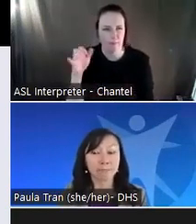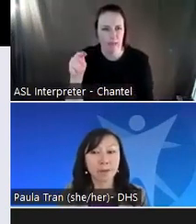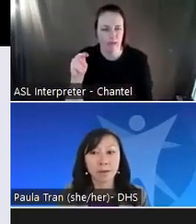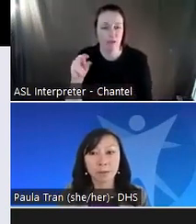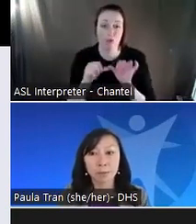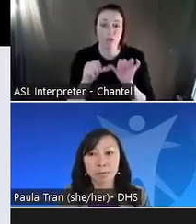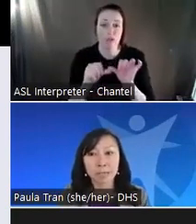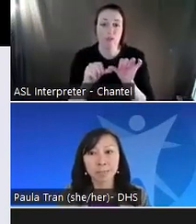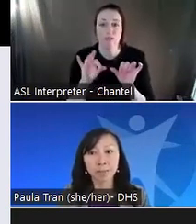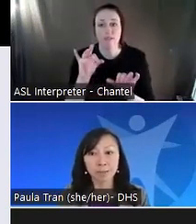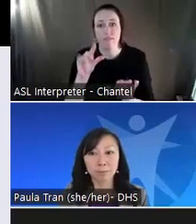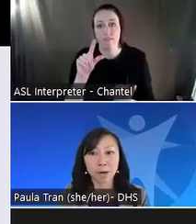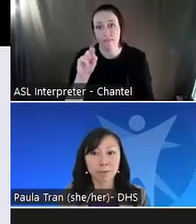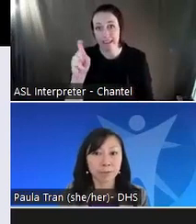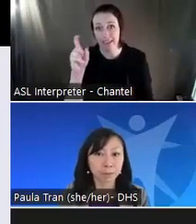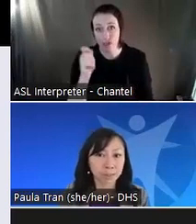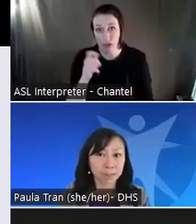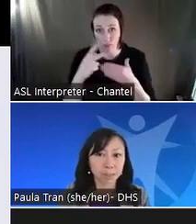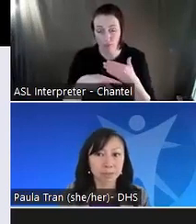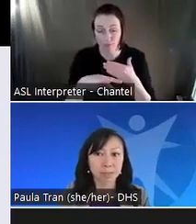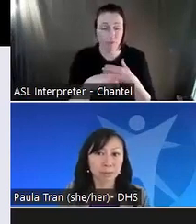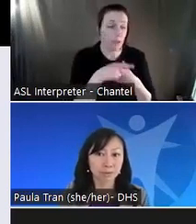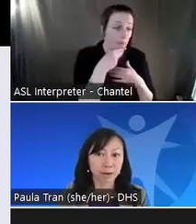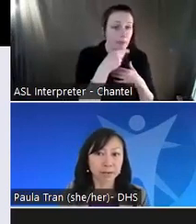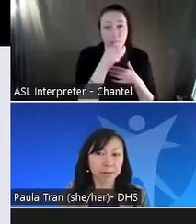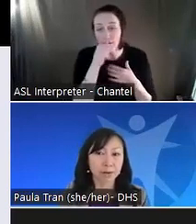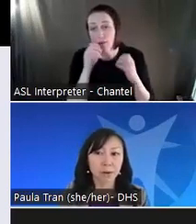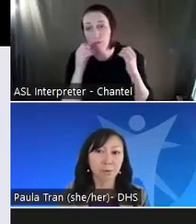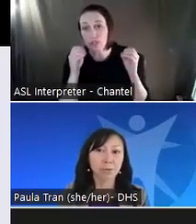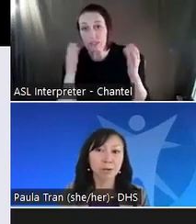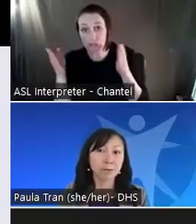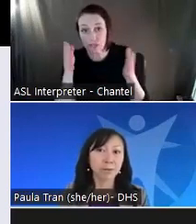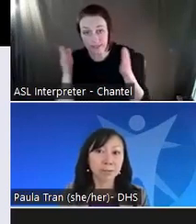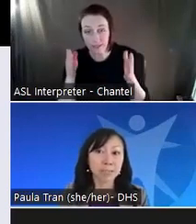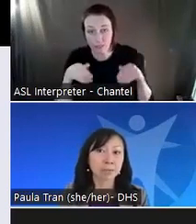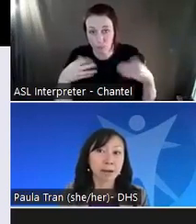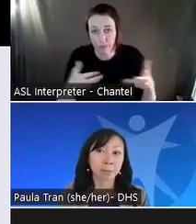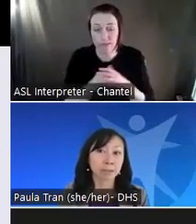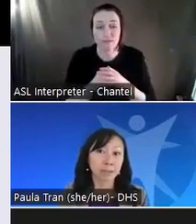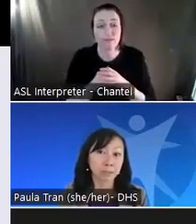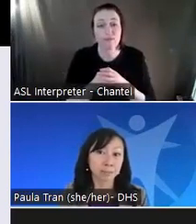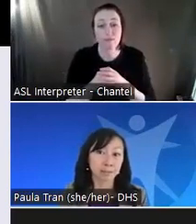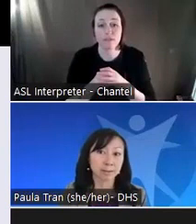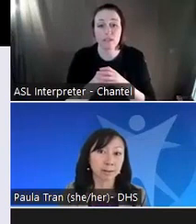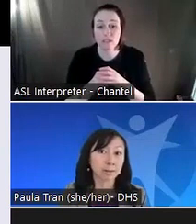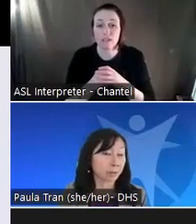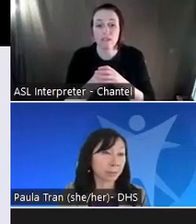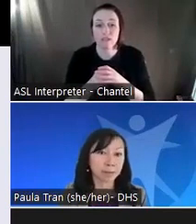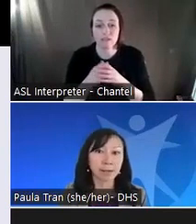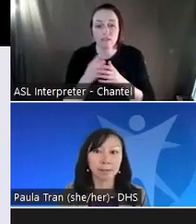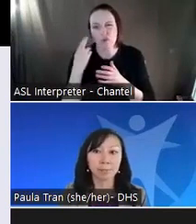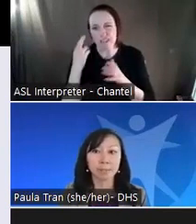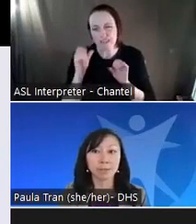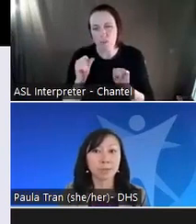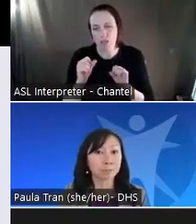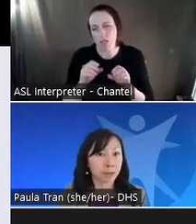Grant Program, which provides public and private emergency services providers with funding for reasonable operating expenses, including but